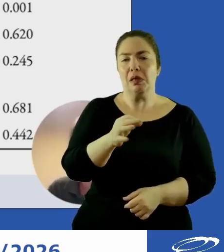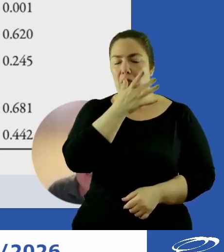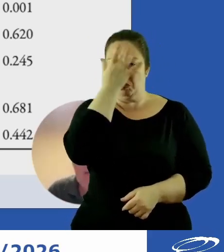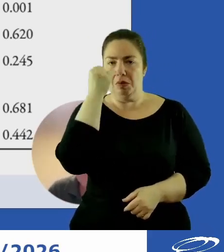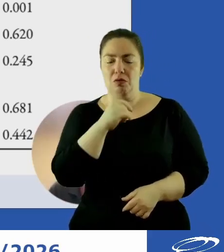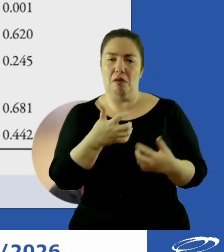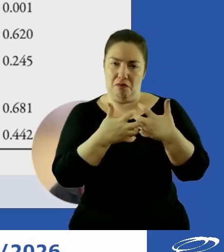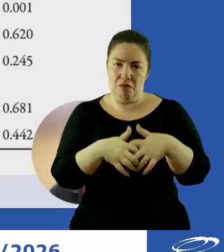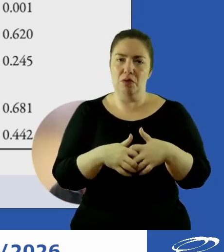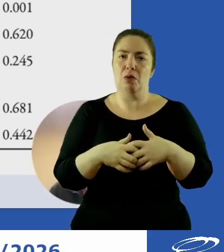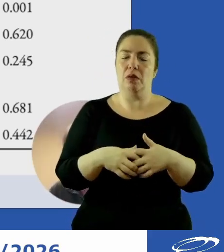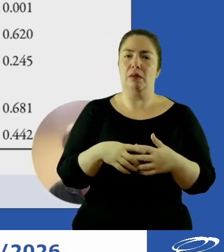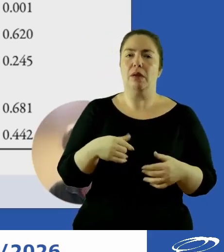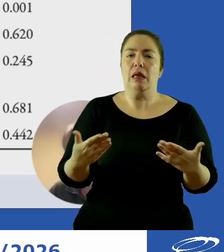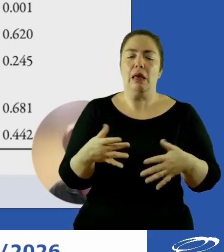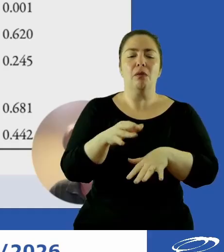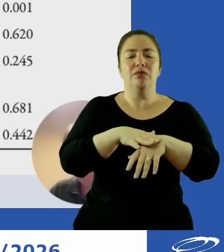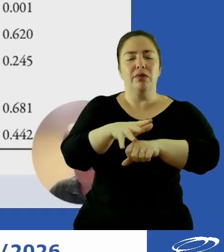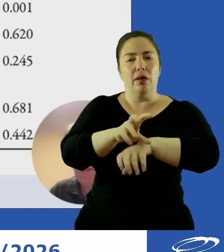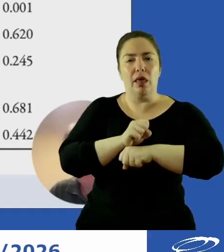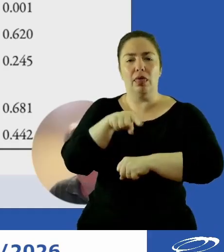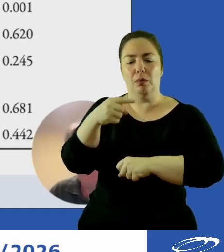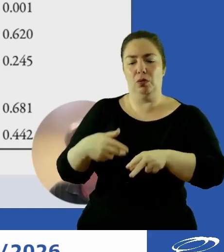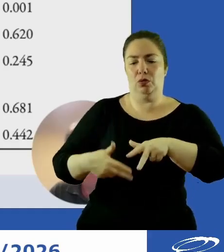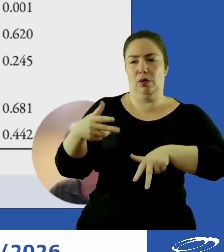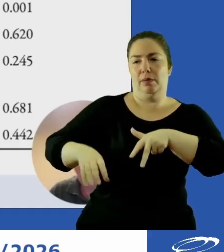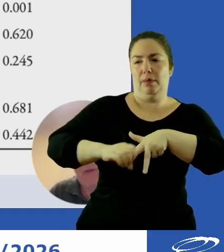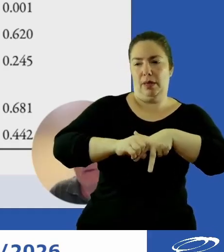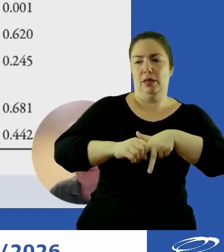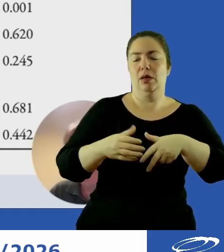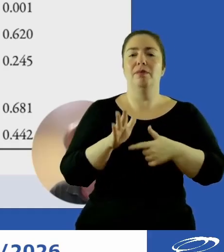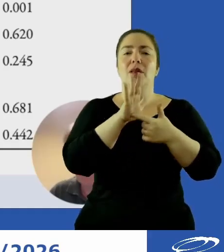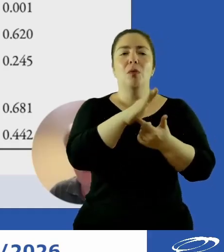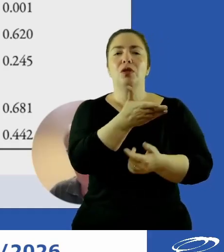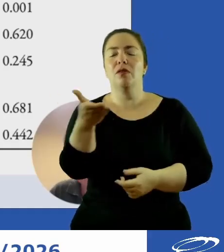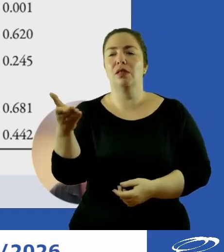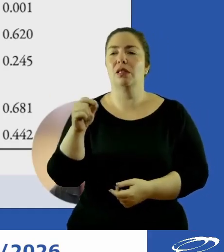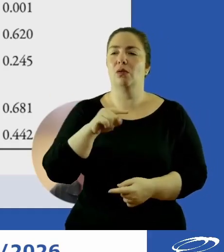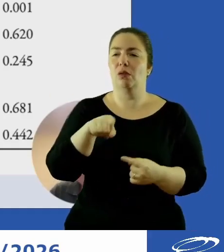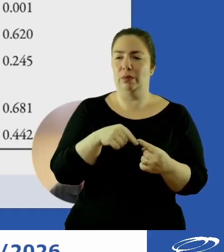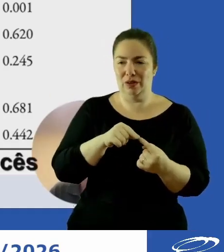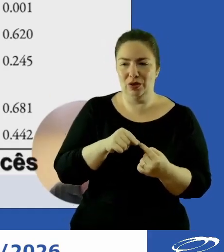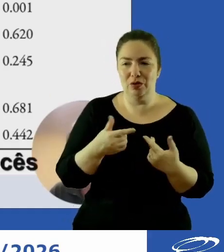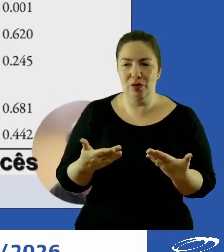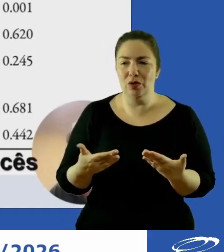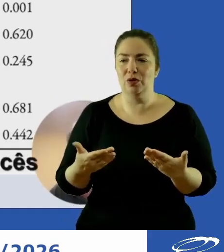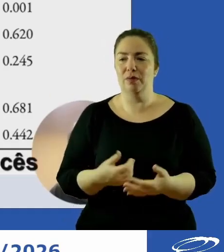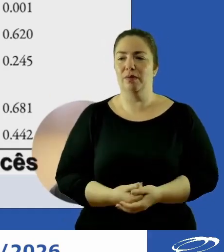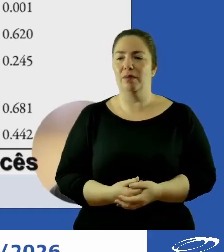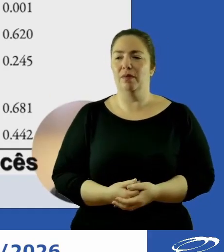the implant. And what I wanted to show you here is that there were 75 patients in orita